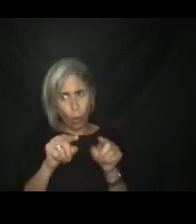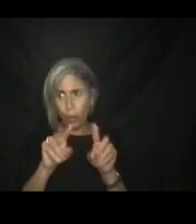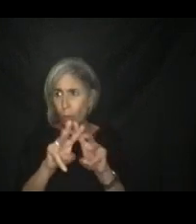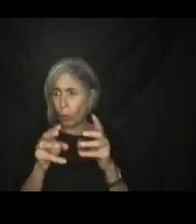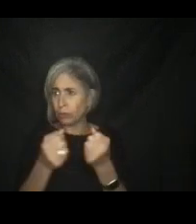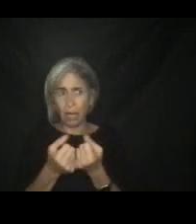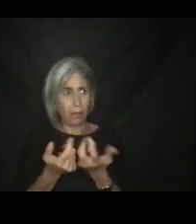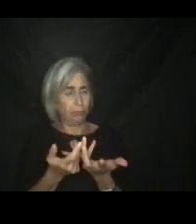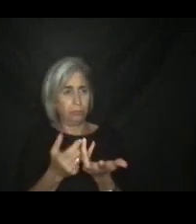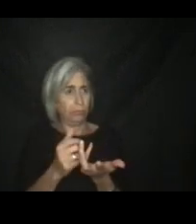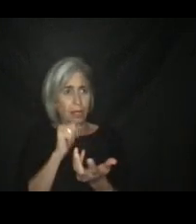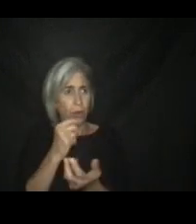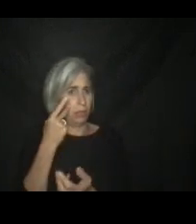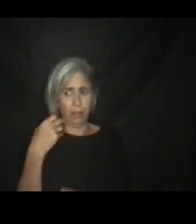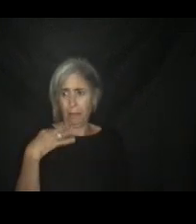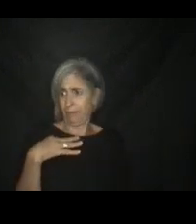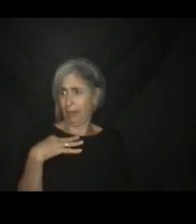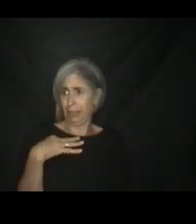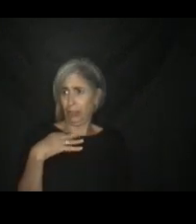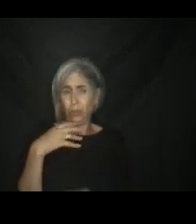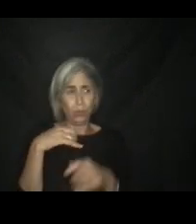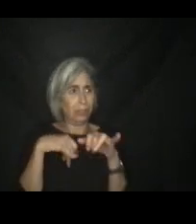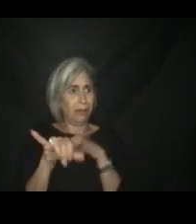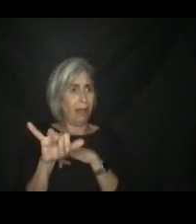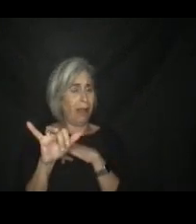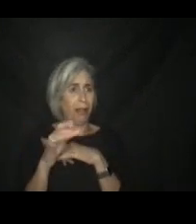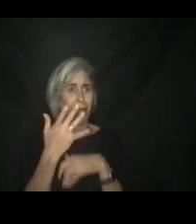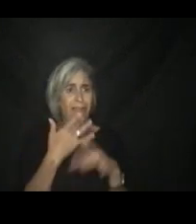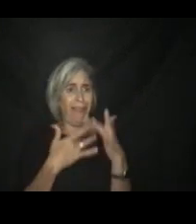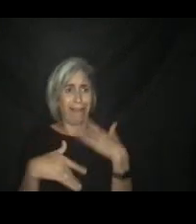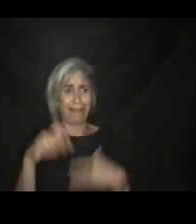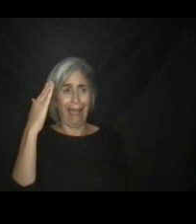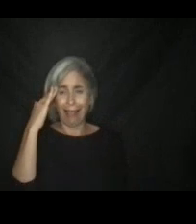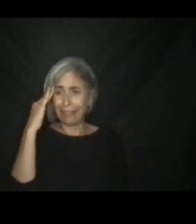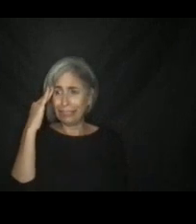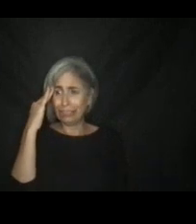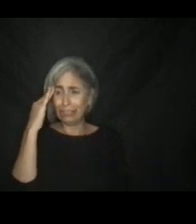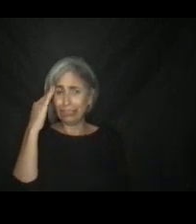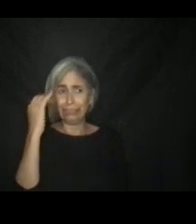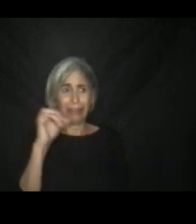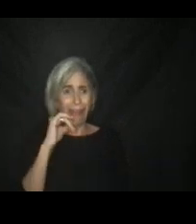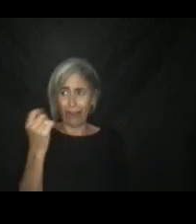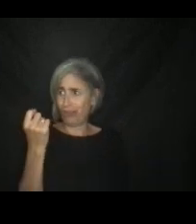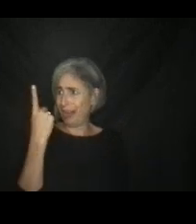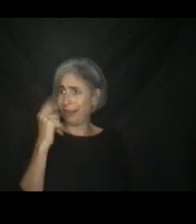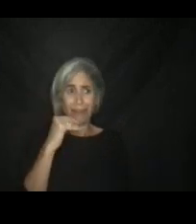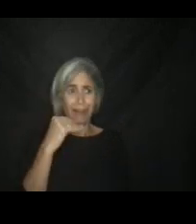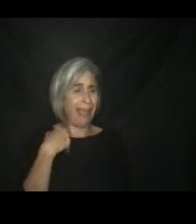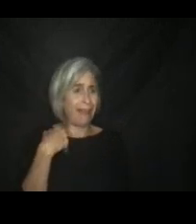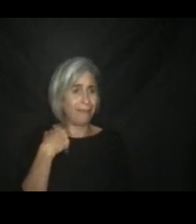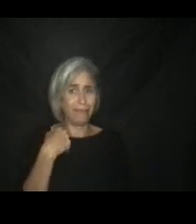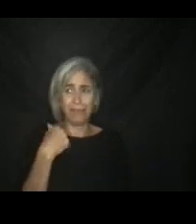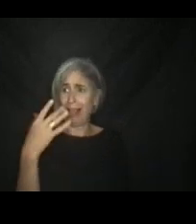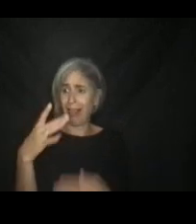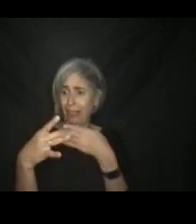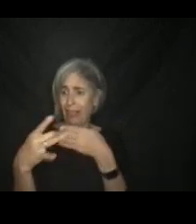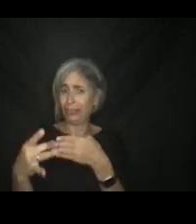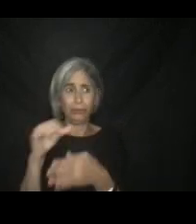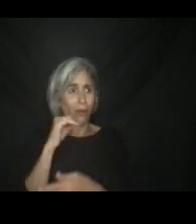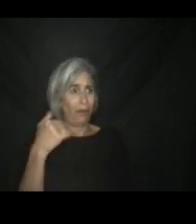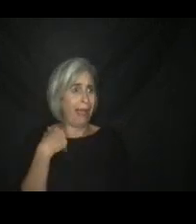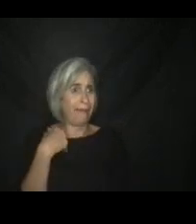don't see what benefit it's doing. You still lack knowledge. You lack understanding. You lack leadership. You